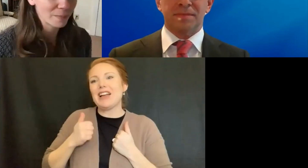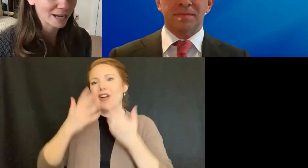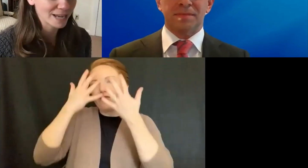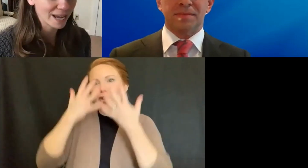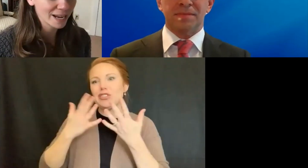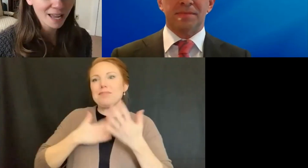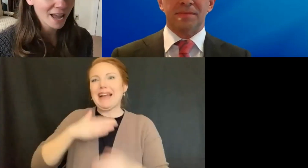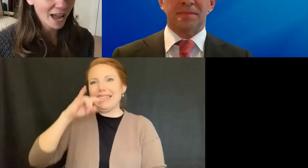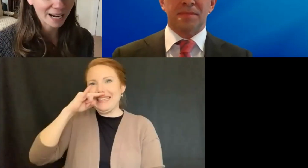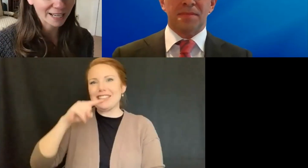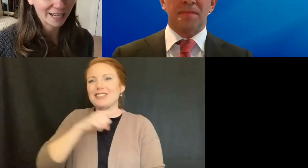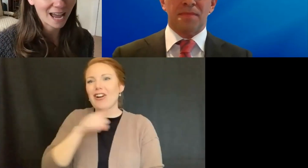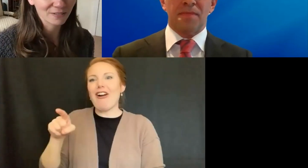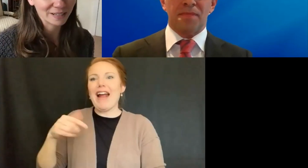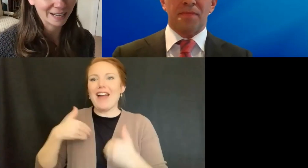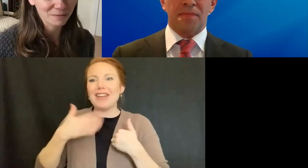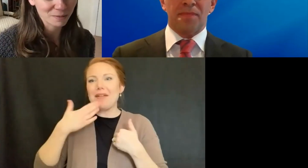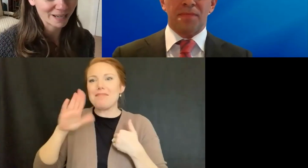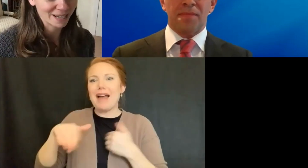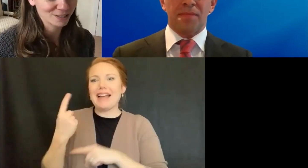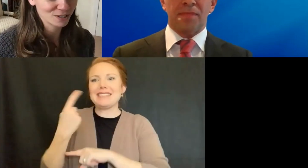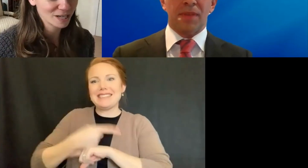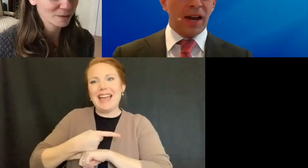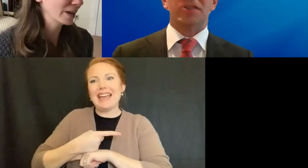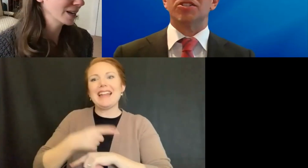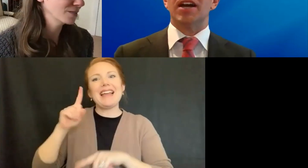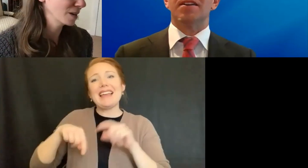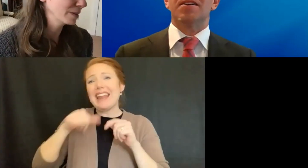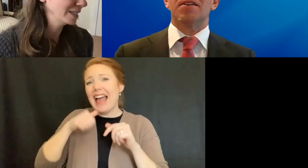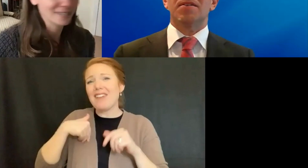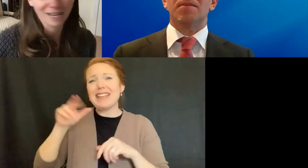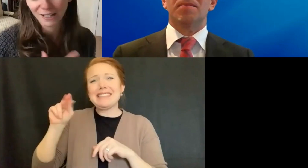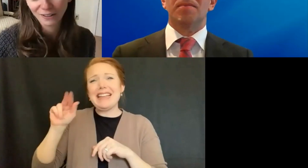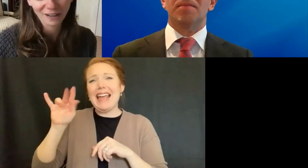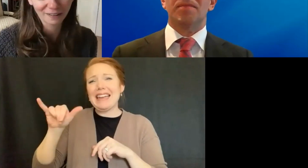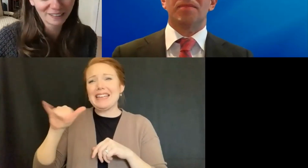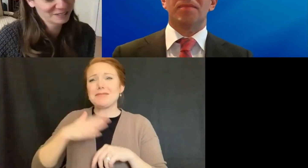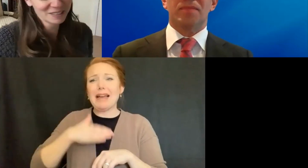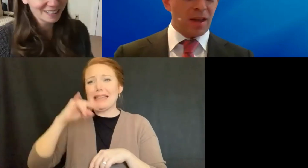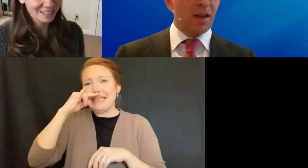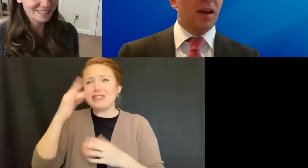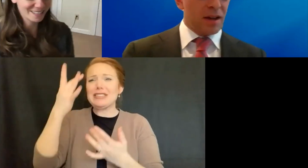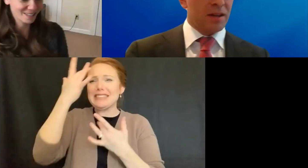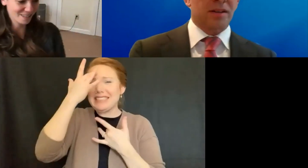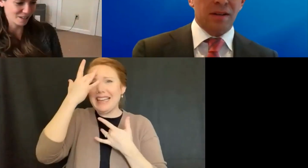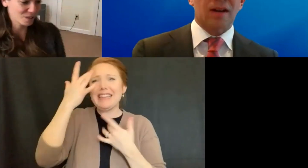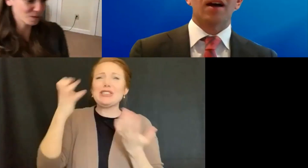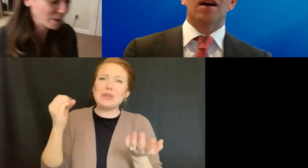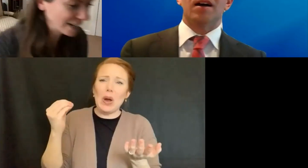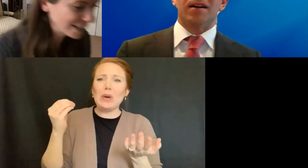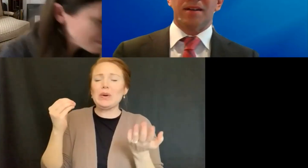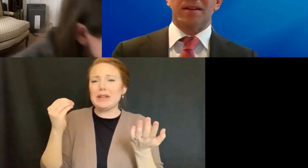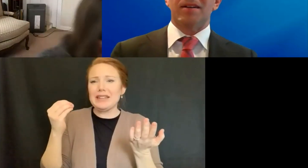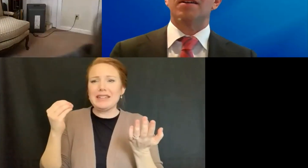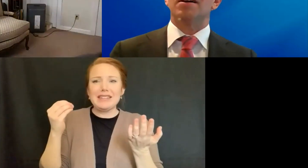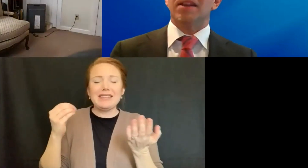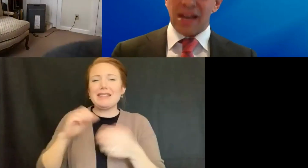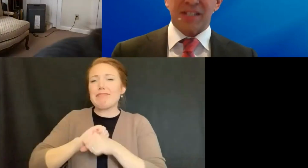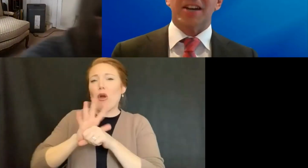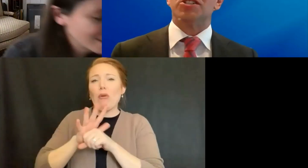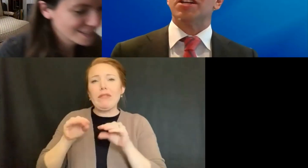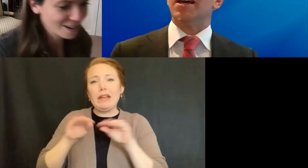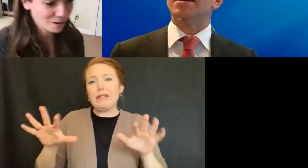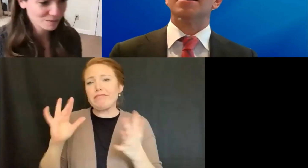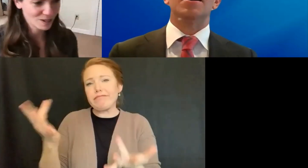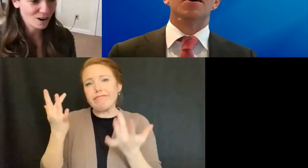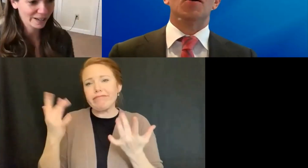are having a bad day, and I can't have a nanny when my kids are sick, because if somebody's sick, you're not, it's the pandemic.